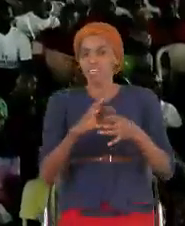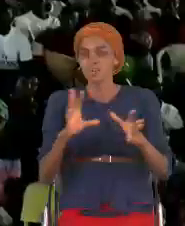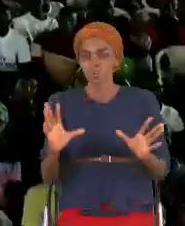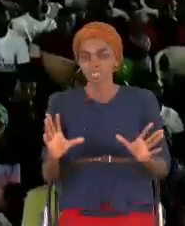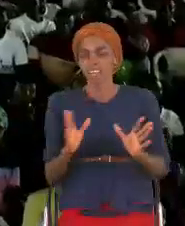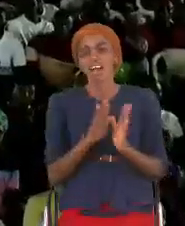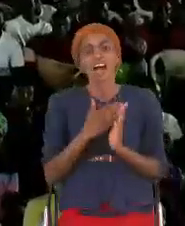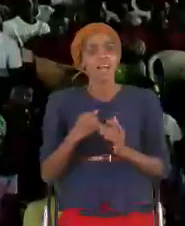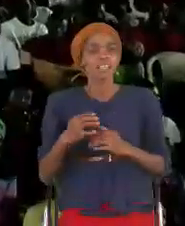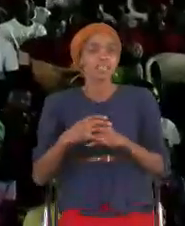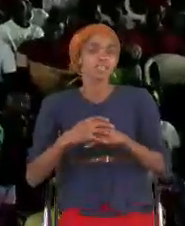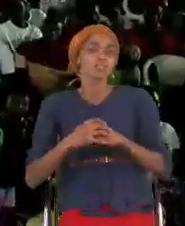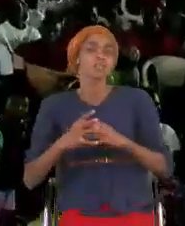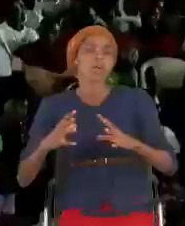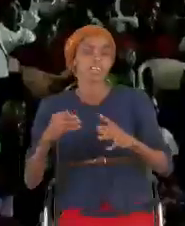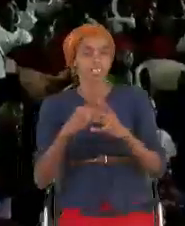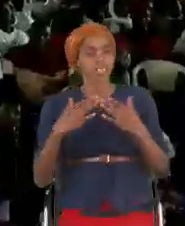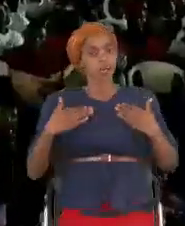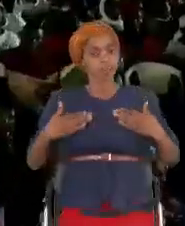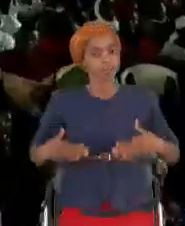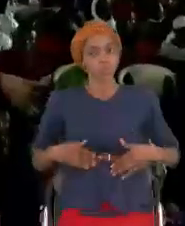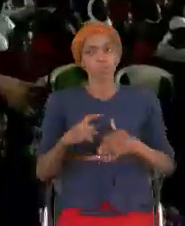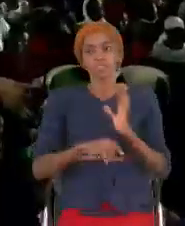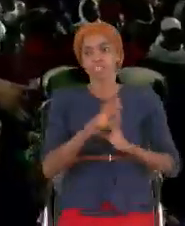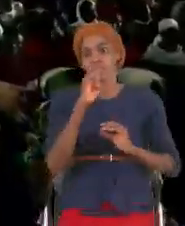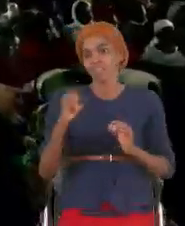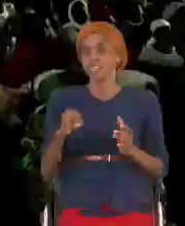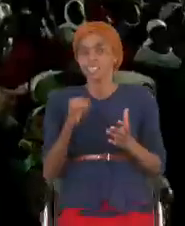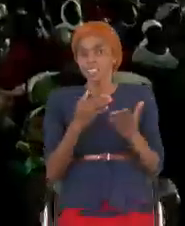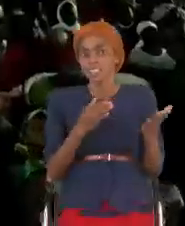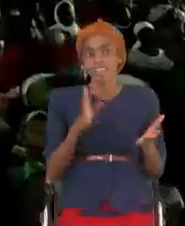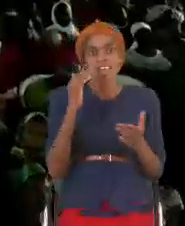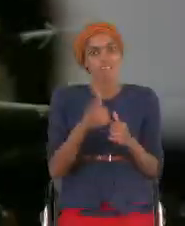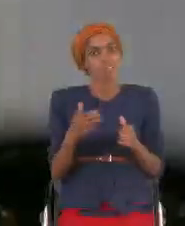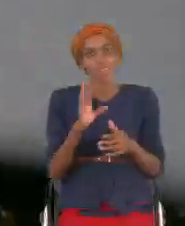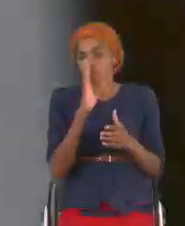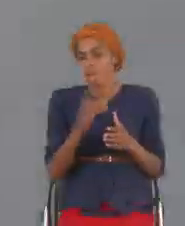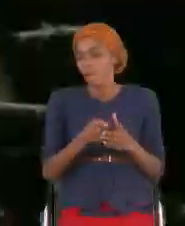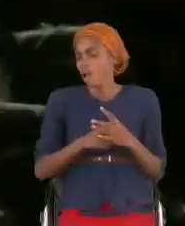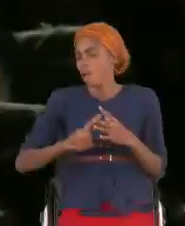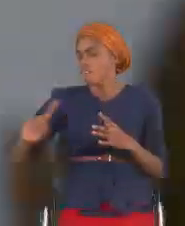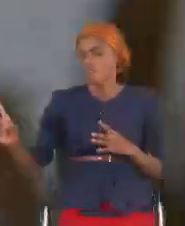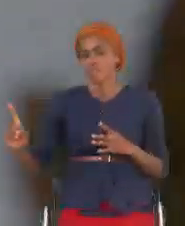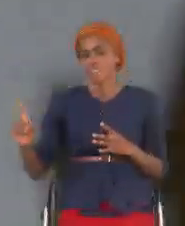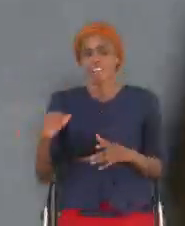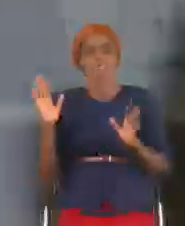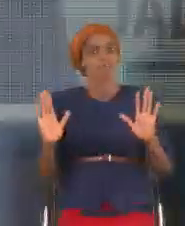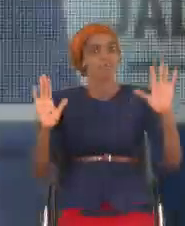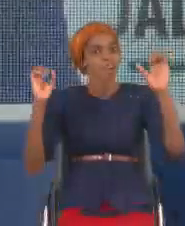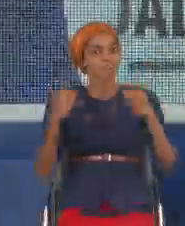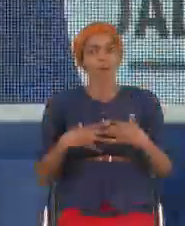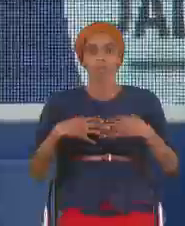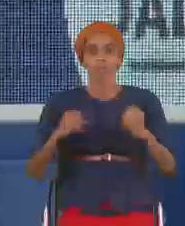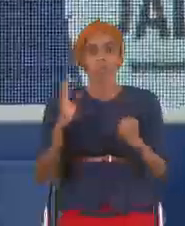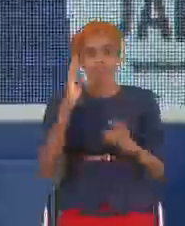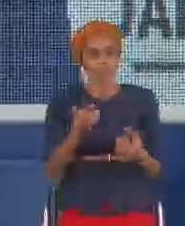the swelling in that body, whatever is packed there, everything will vanish away. Miracle of healing will